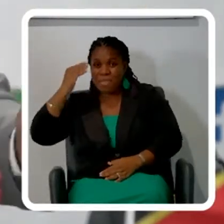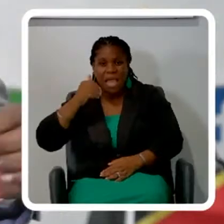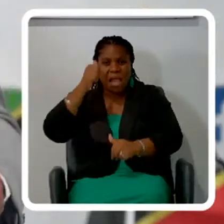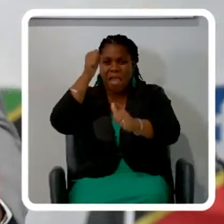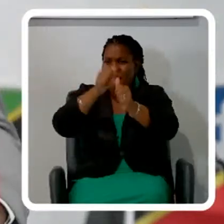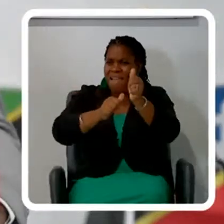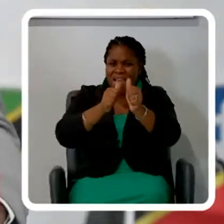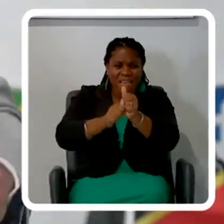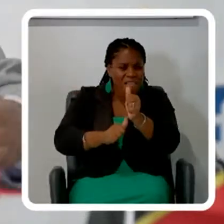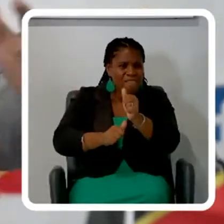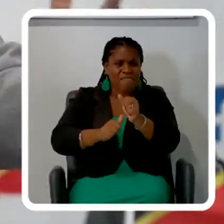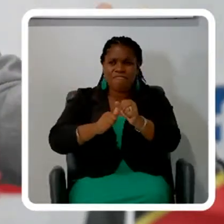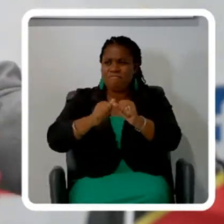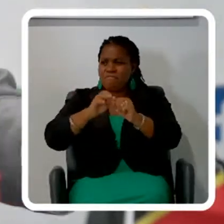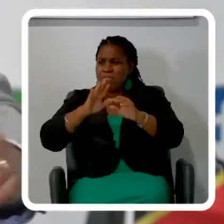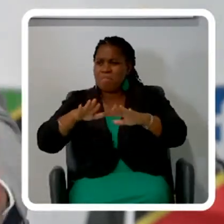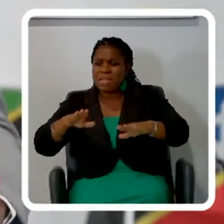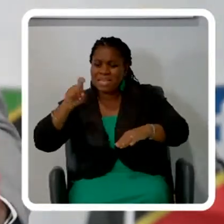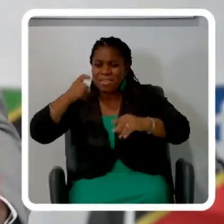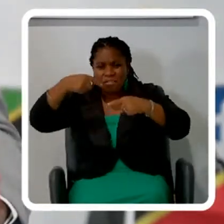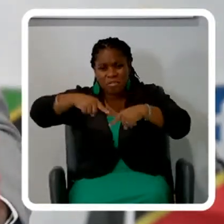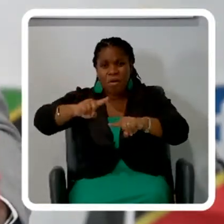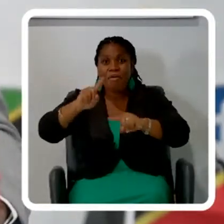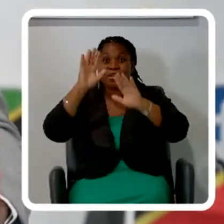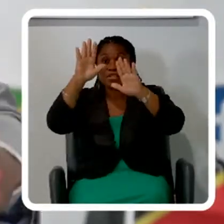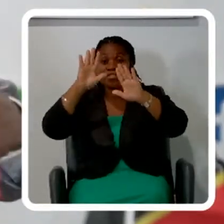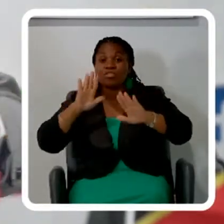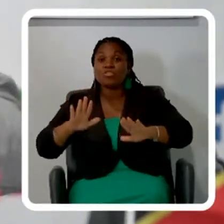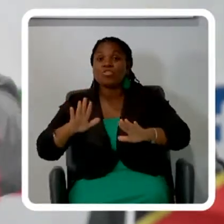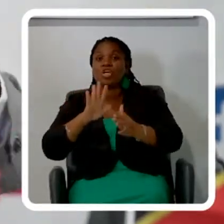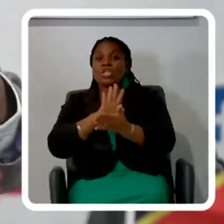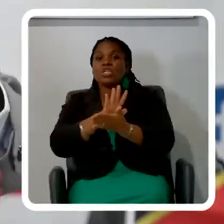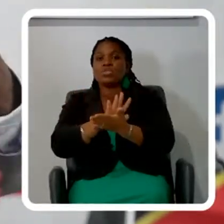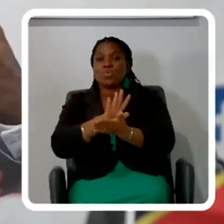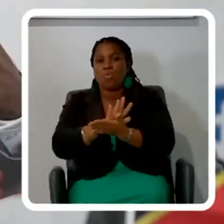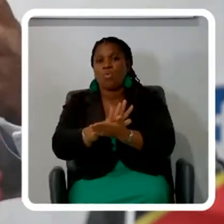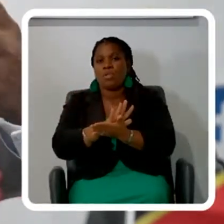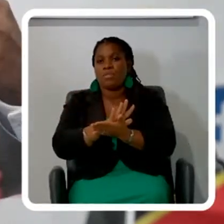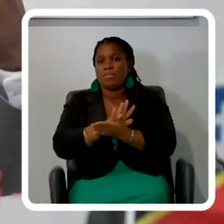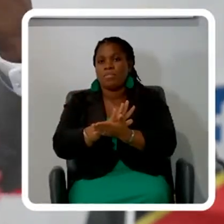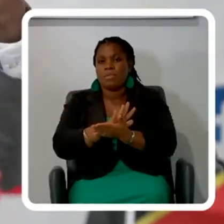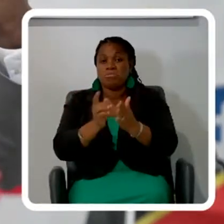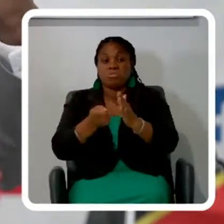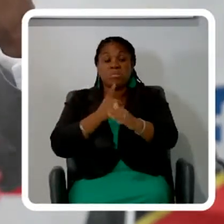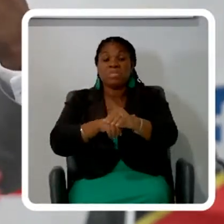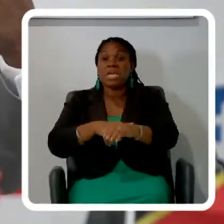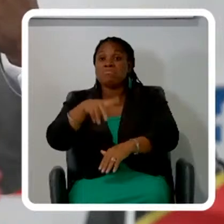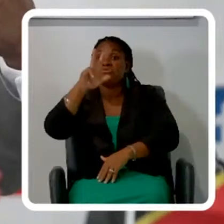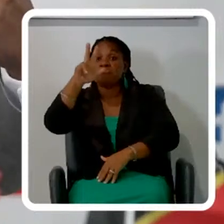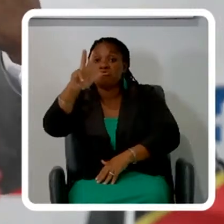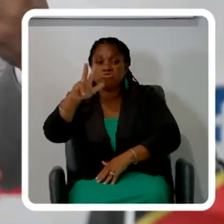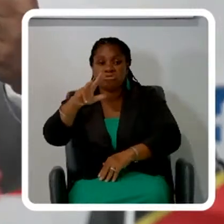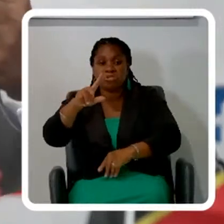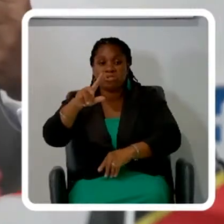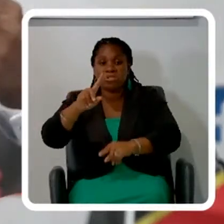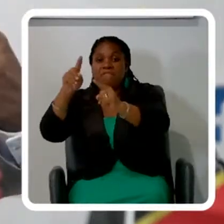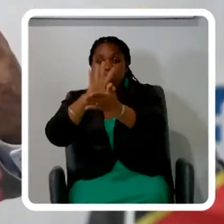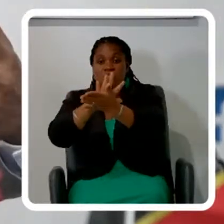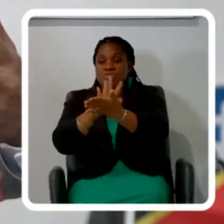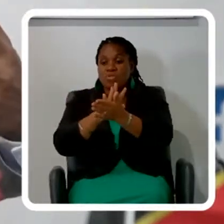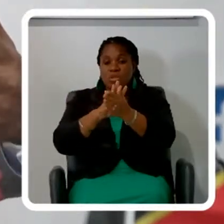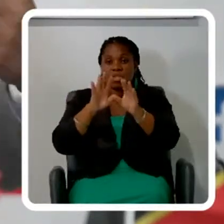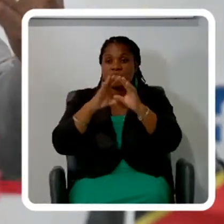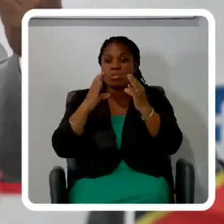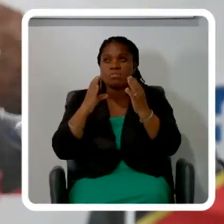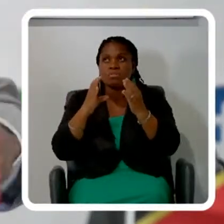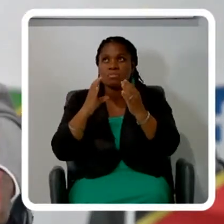morning till night. You have to go 3 Sunday schools. And in those Sunday schools, as you reflect, you realize you were given your moral groundings and